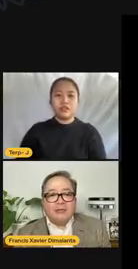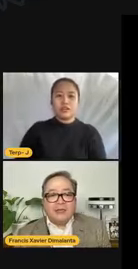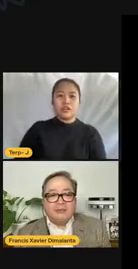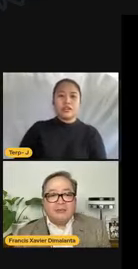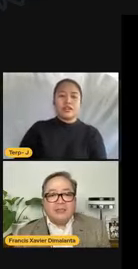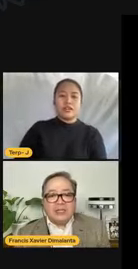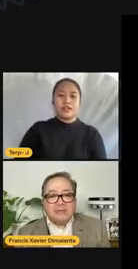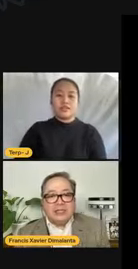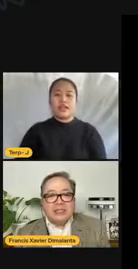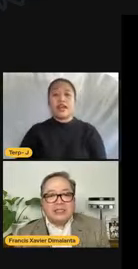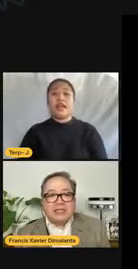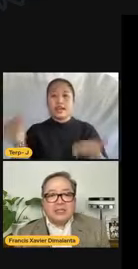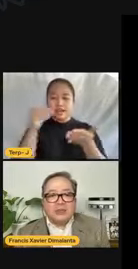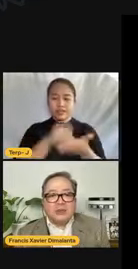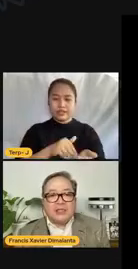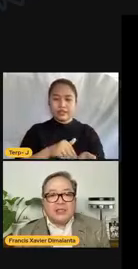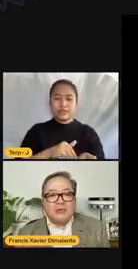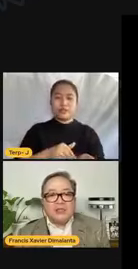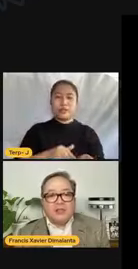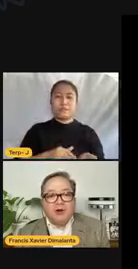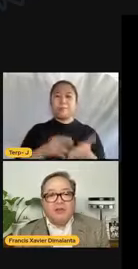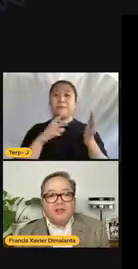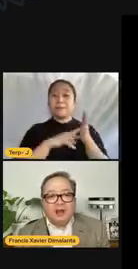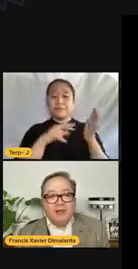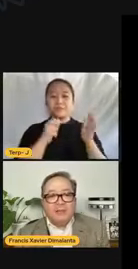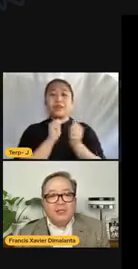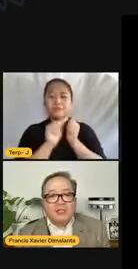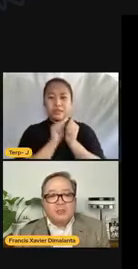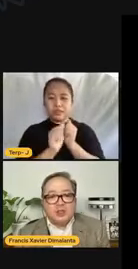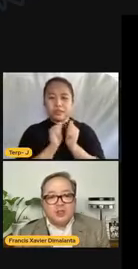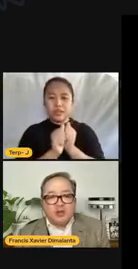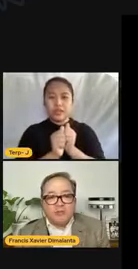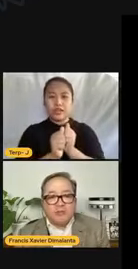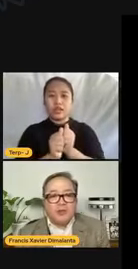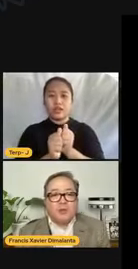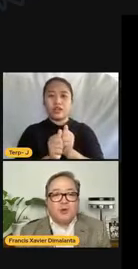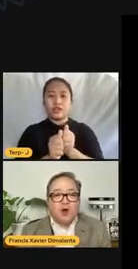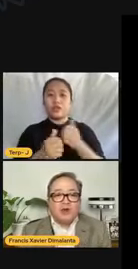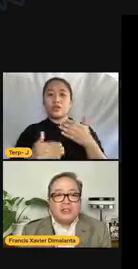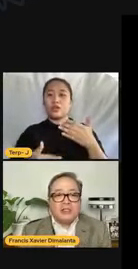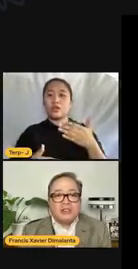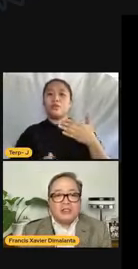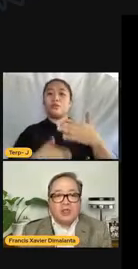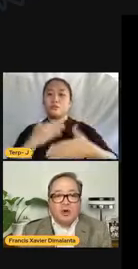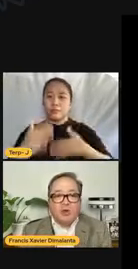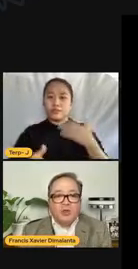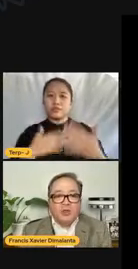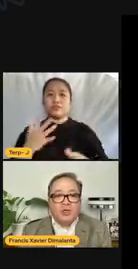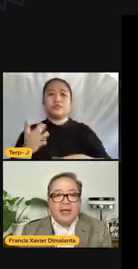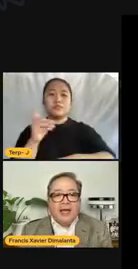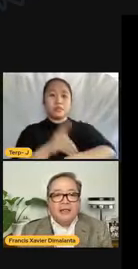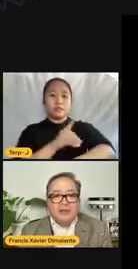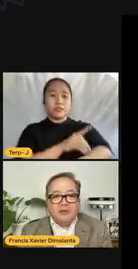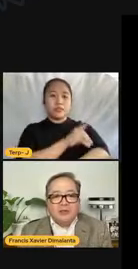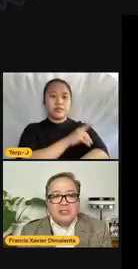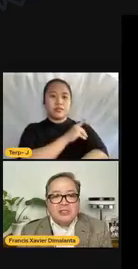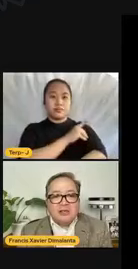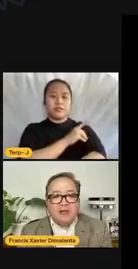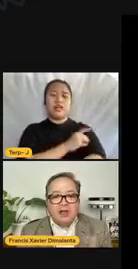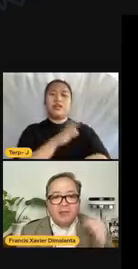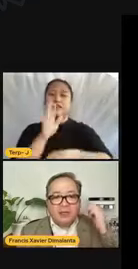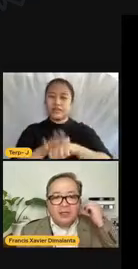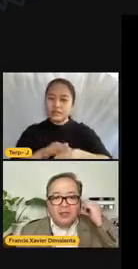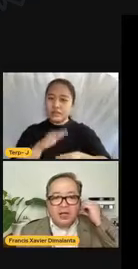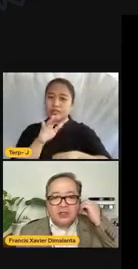Again, what this means is that the sequence of development is preserved, but the progress is slow. And the difference